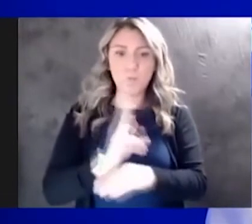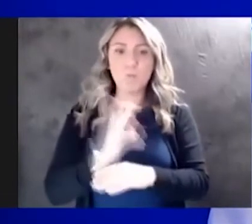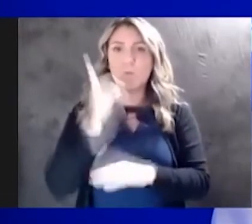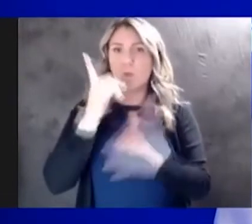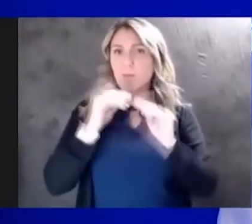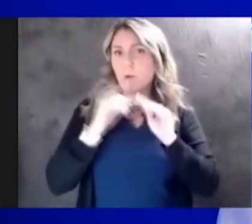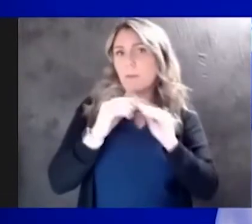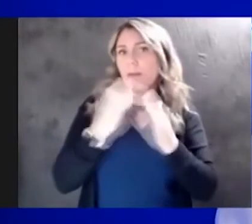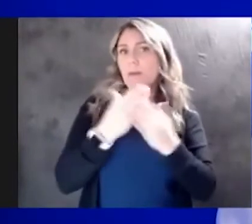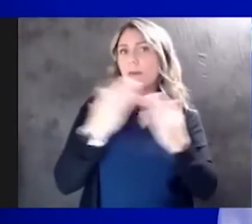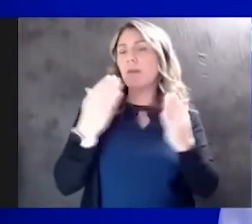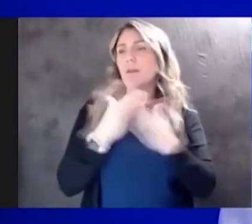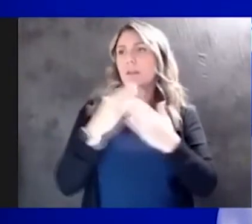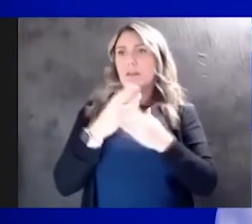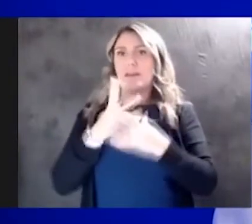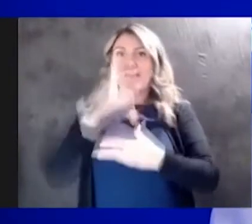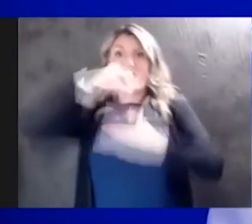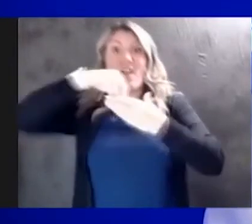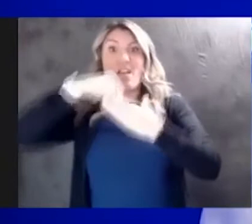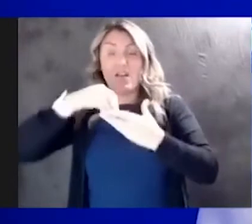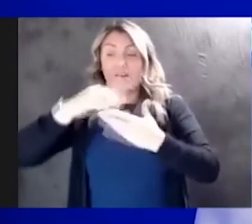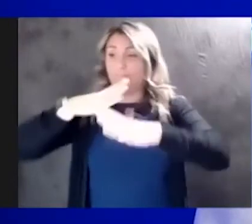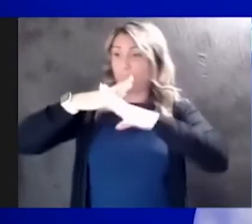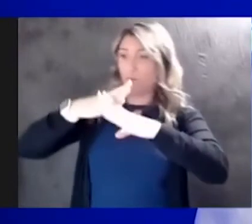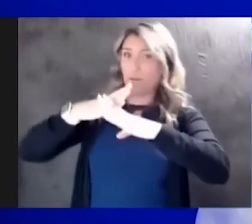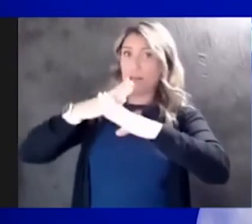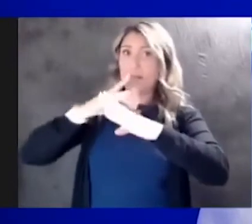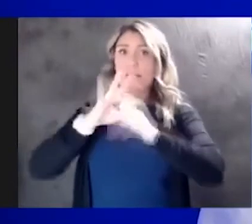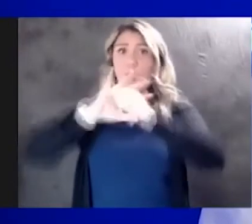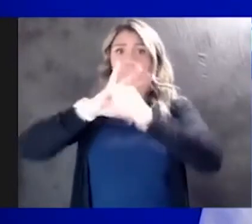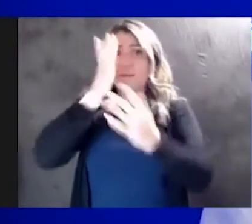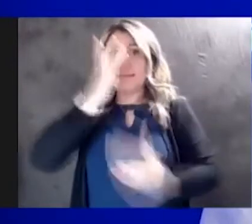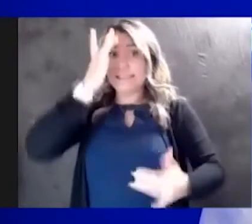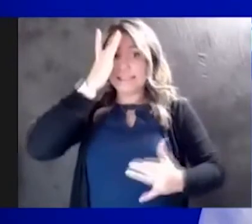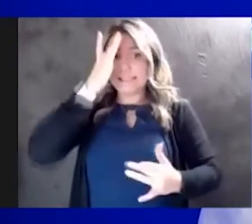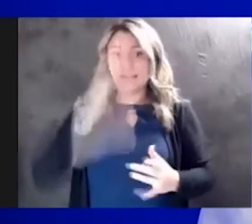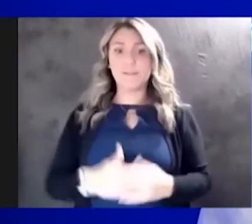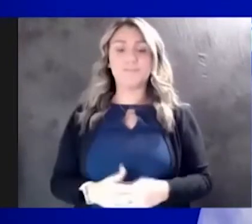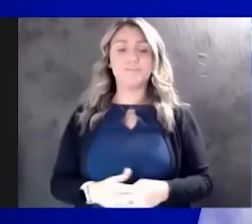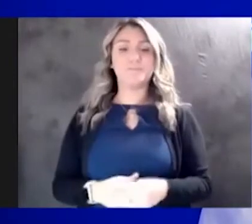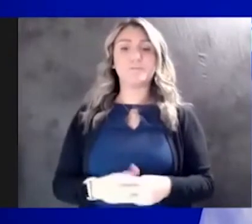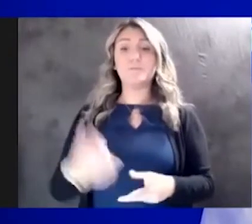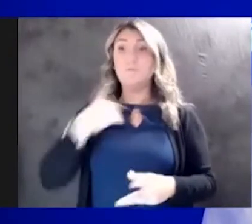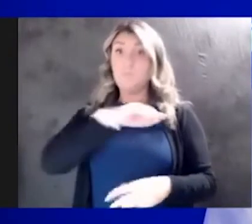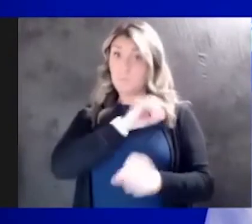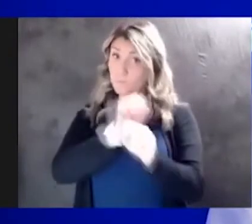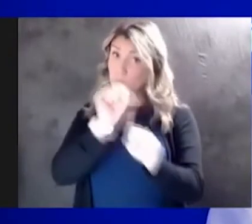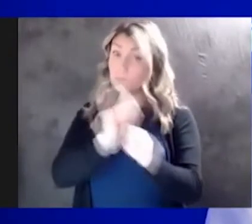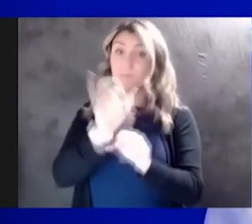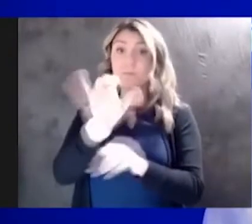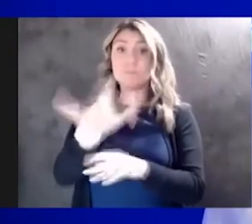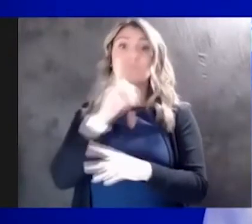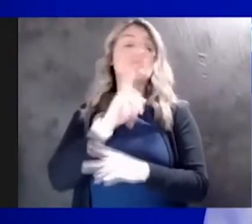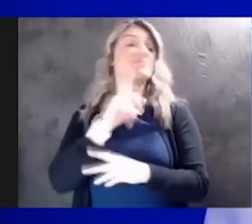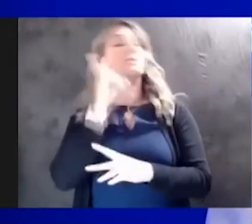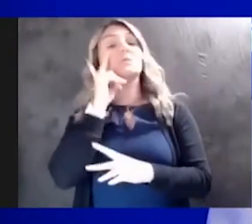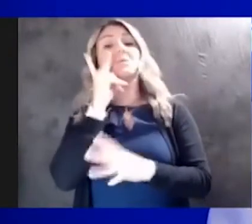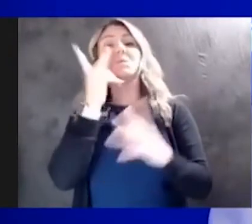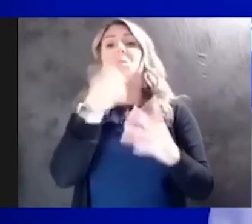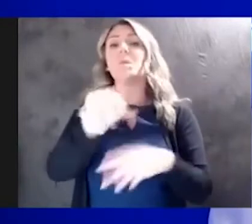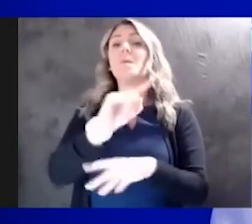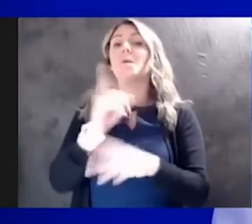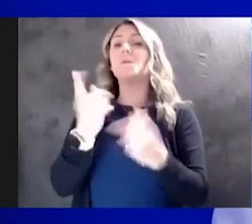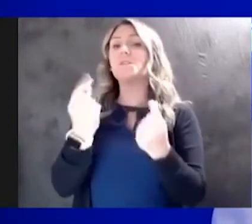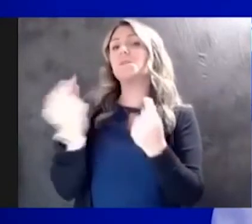to help prevent COVID disease. So we are working on that. We'll see what they do. No new information other than what was